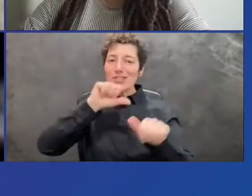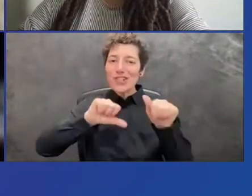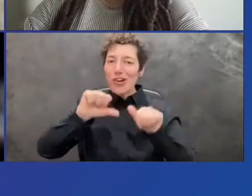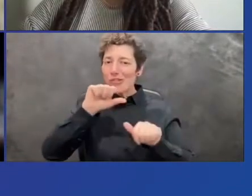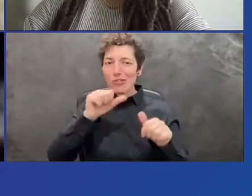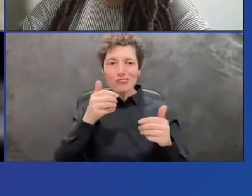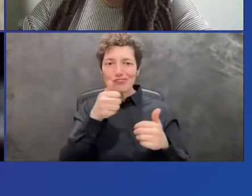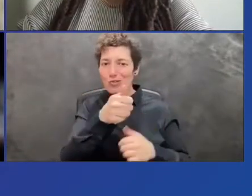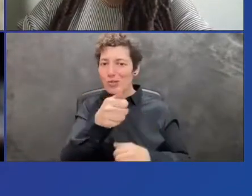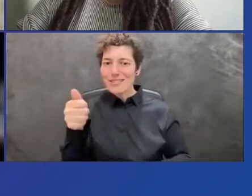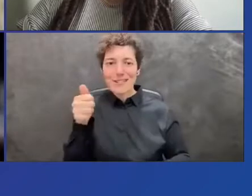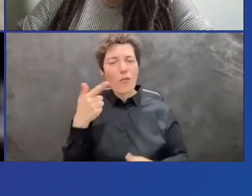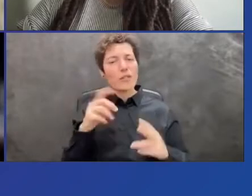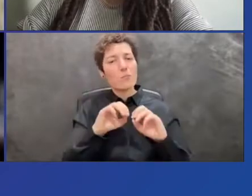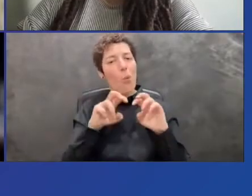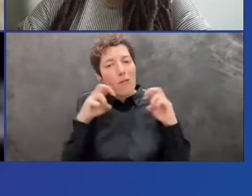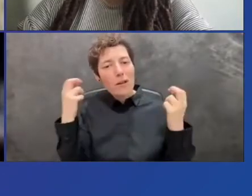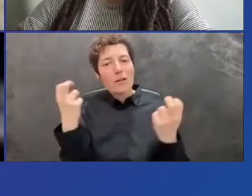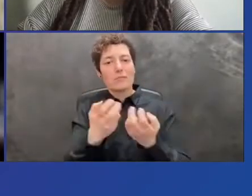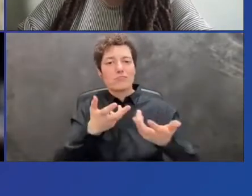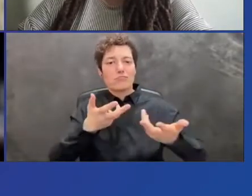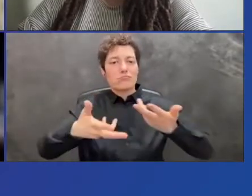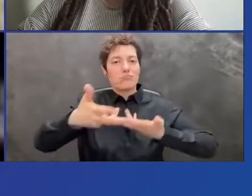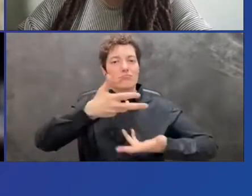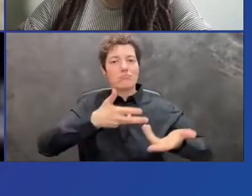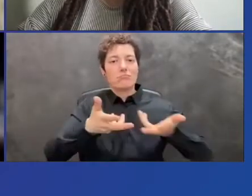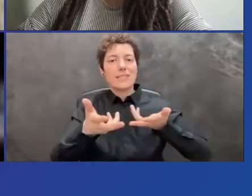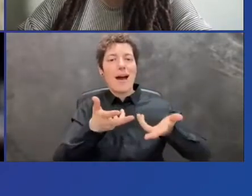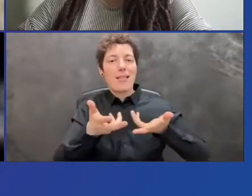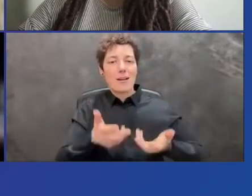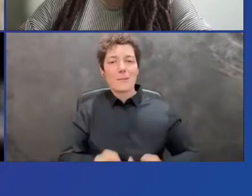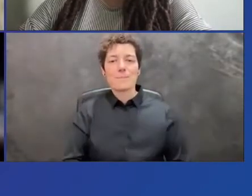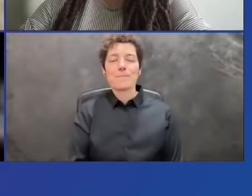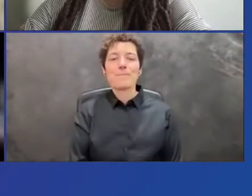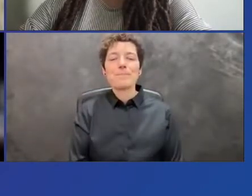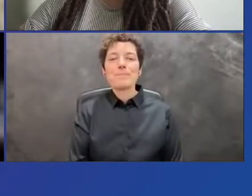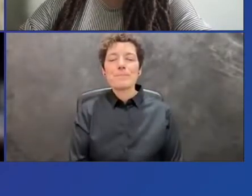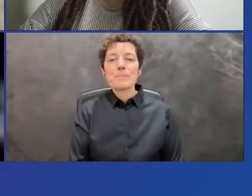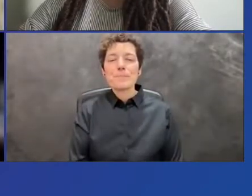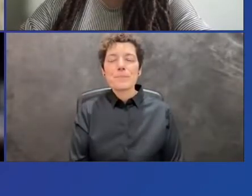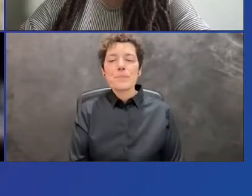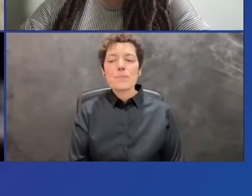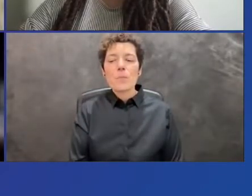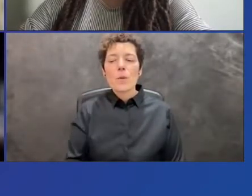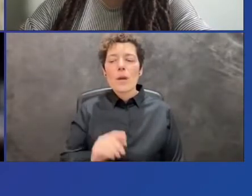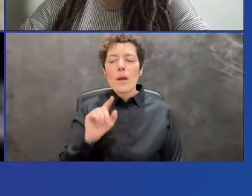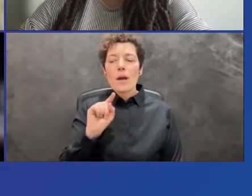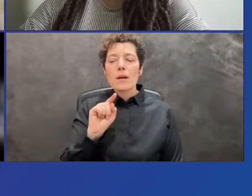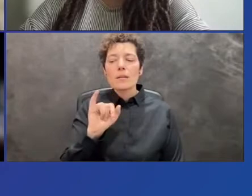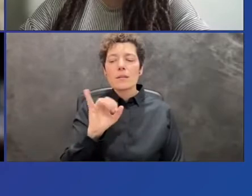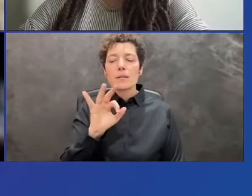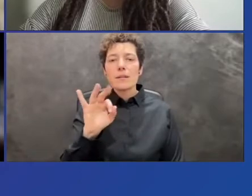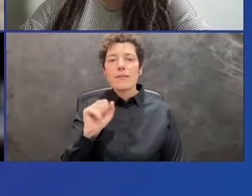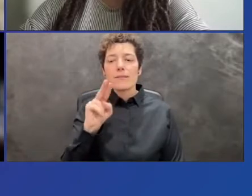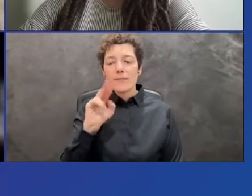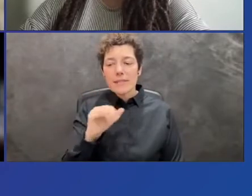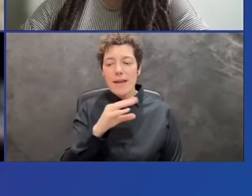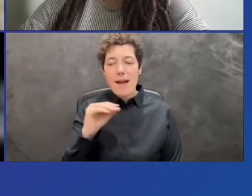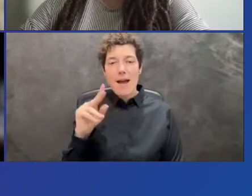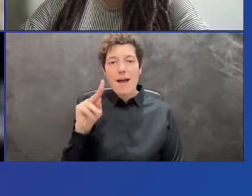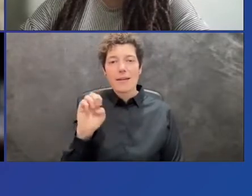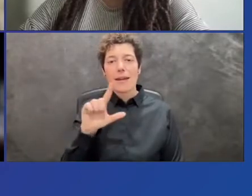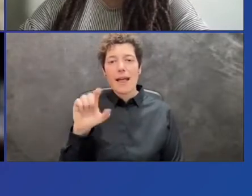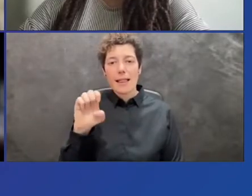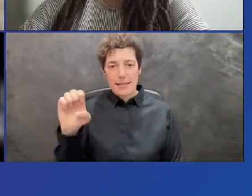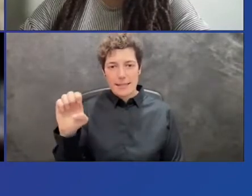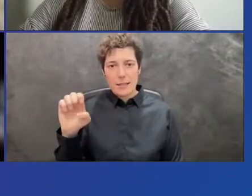this is a roundtable dialogue. So I think Tiffany, Kellee, your internal hires, you came into the